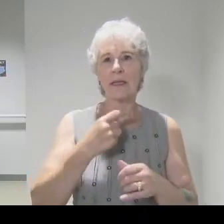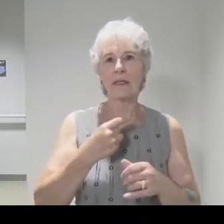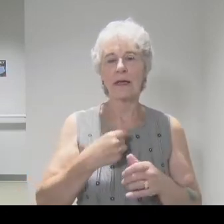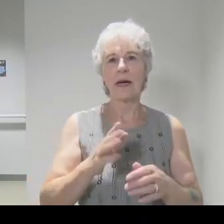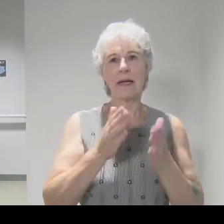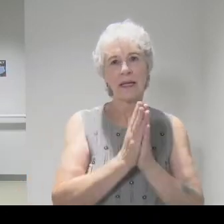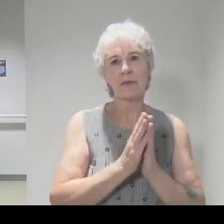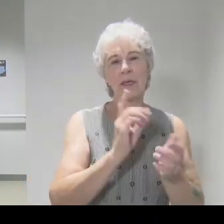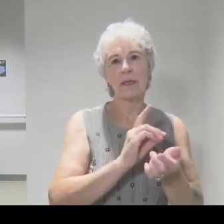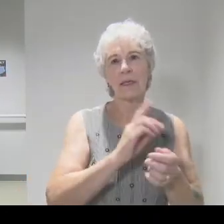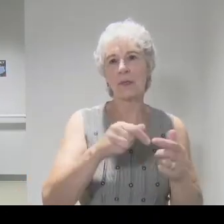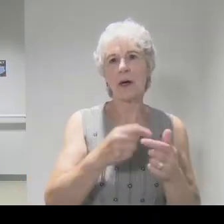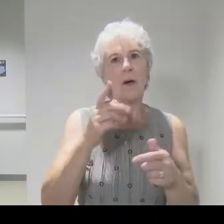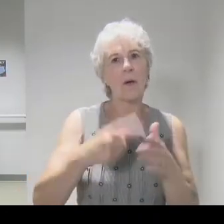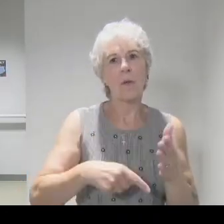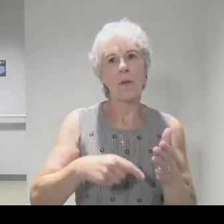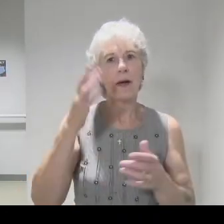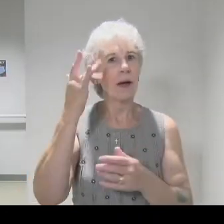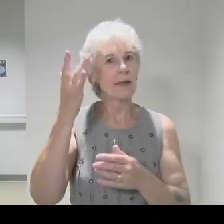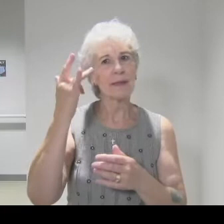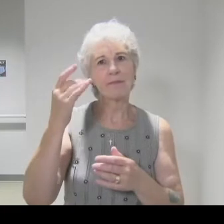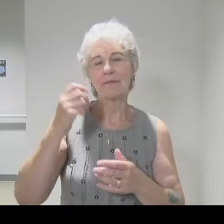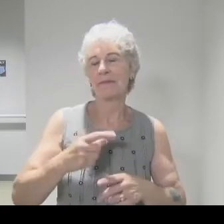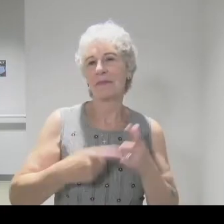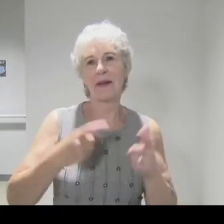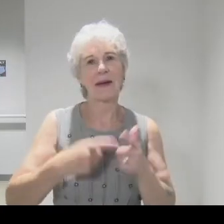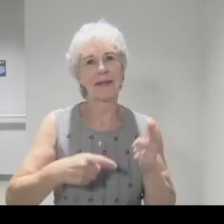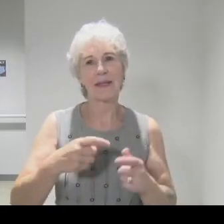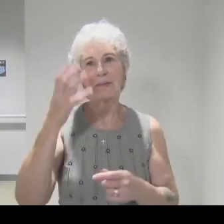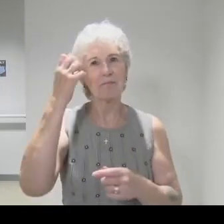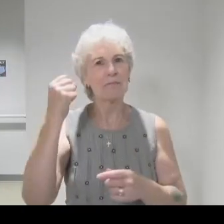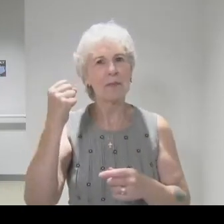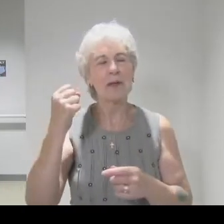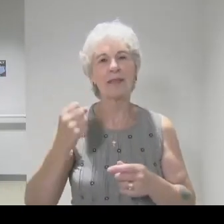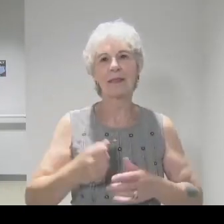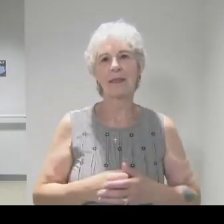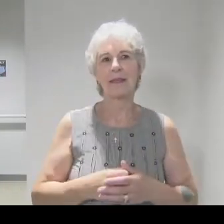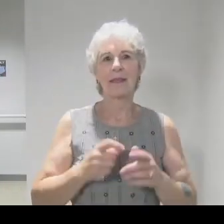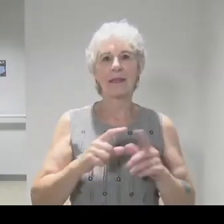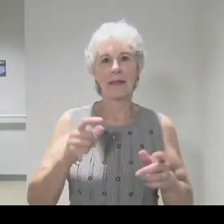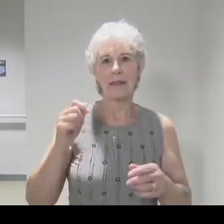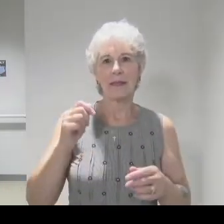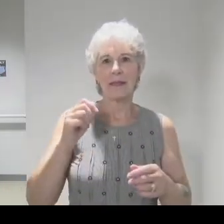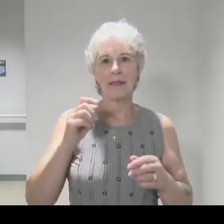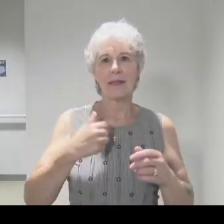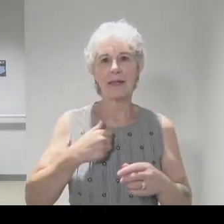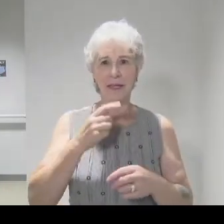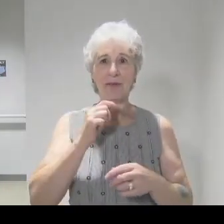it, and she said, "I'm losing my mind." Well, if I am, I don't miss it